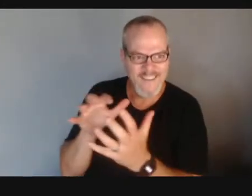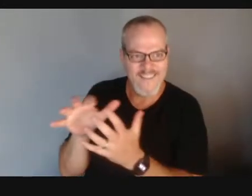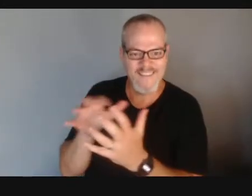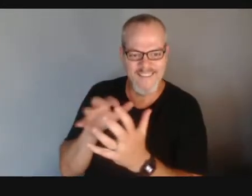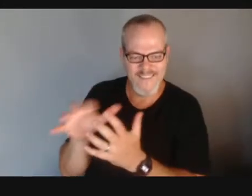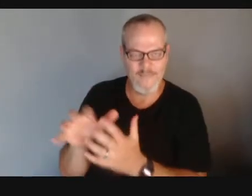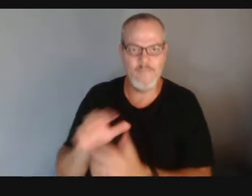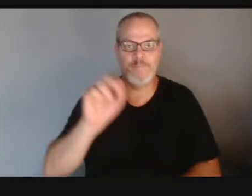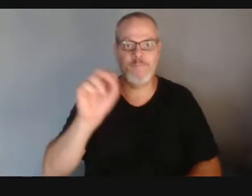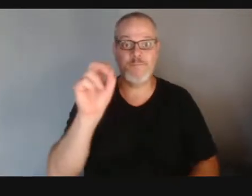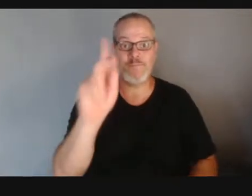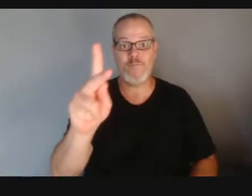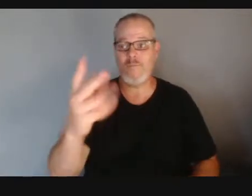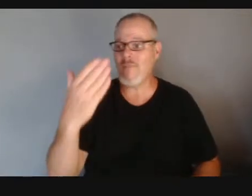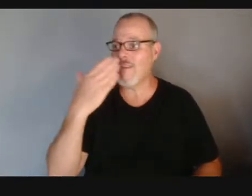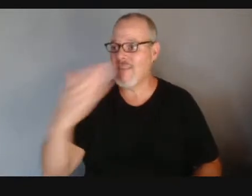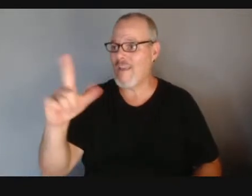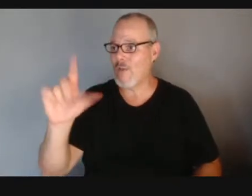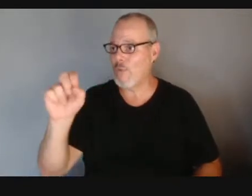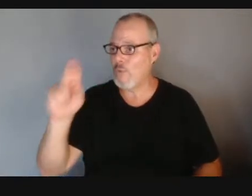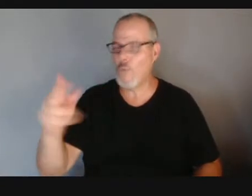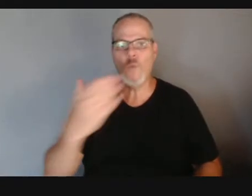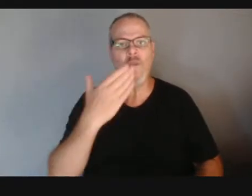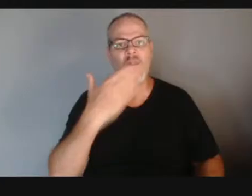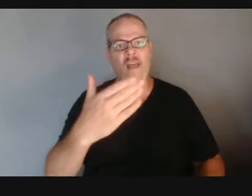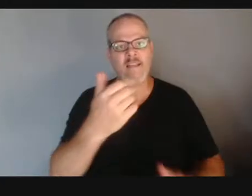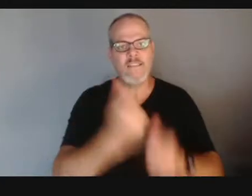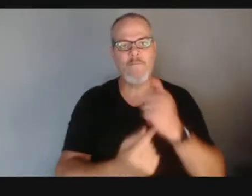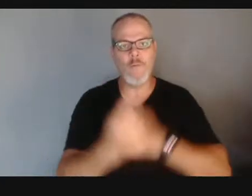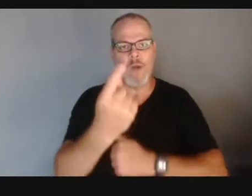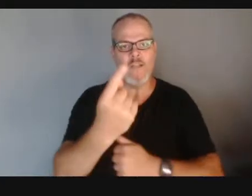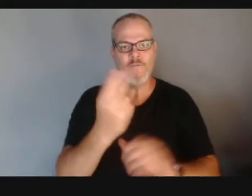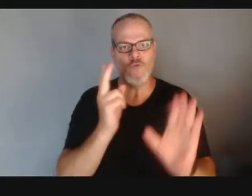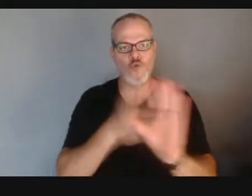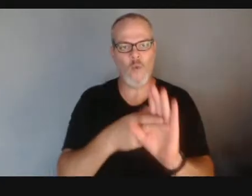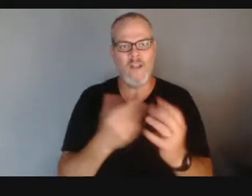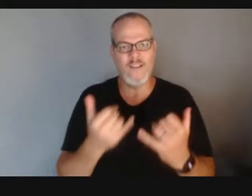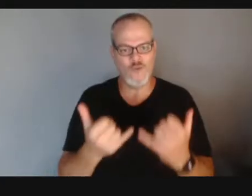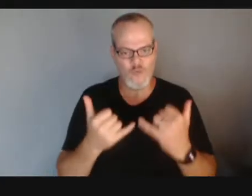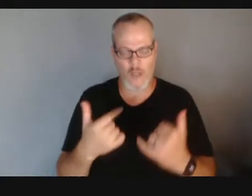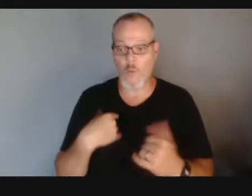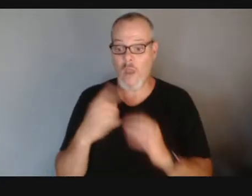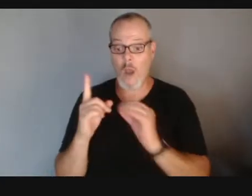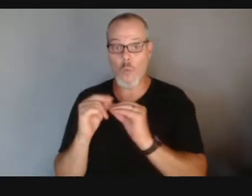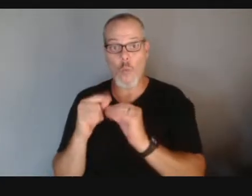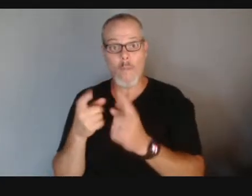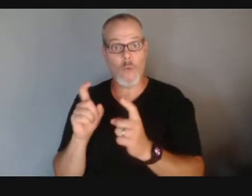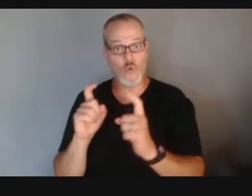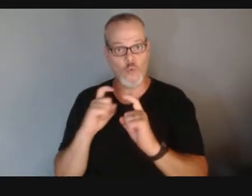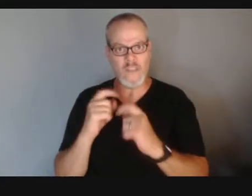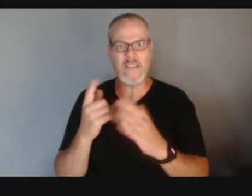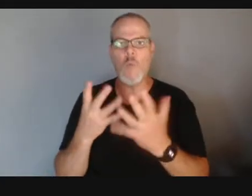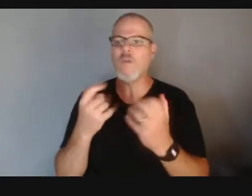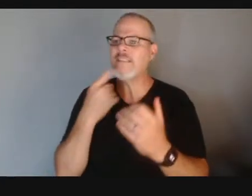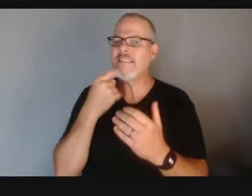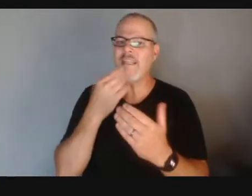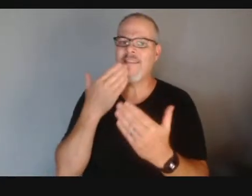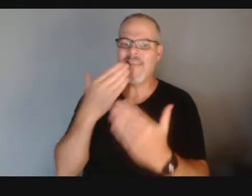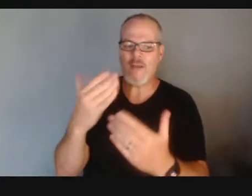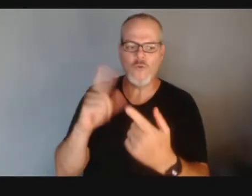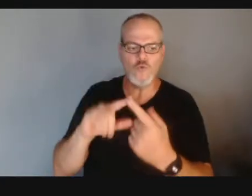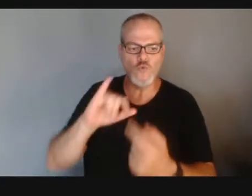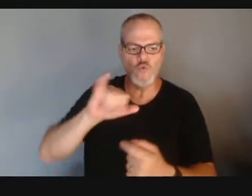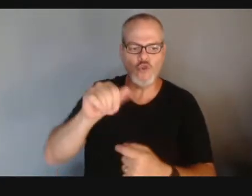All right. Well, thank you, Lou. Thanks, everybody, for tuning in today. We did have one last donation. Wanted to shout out James with a